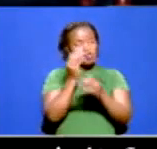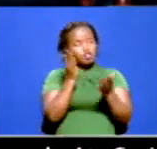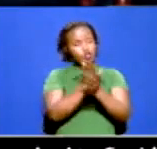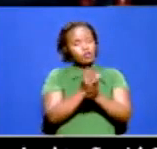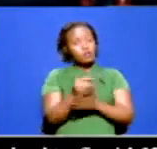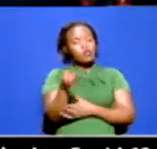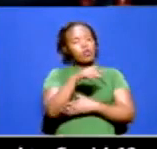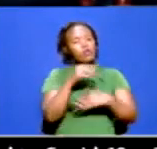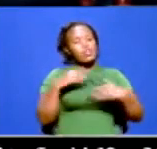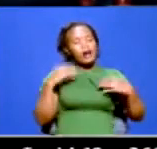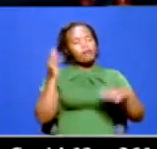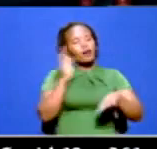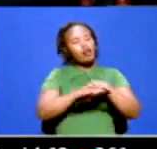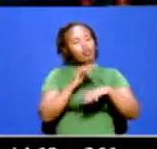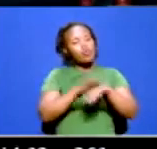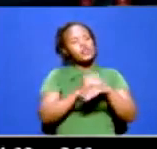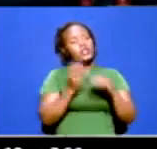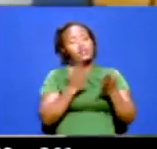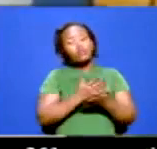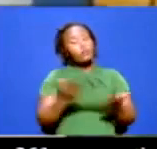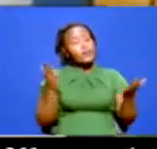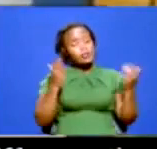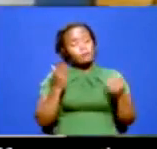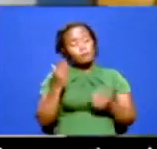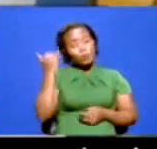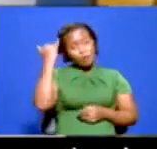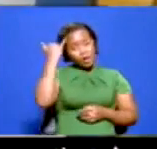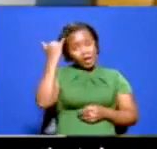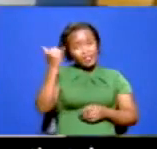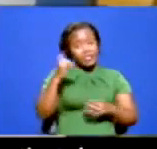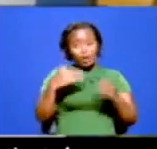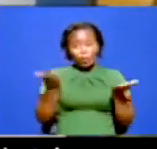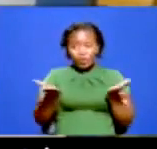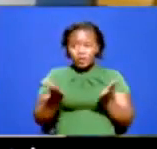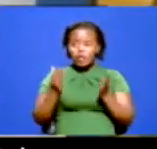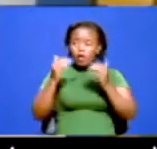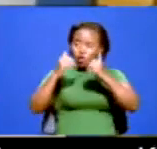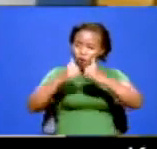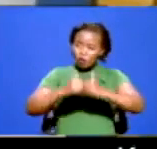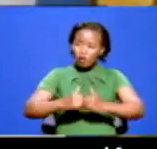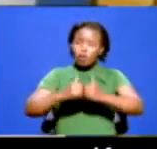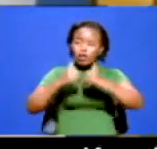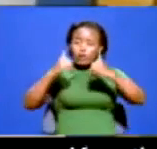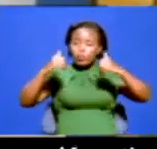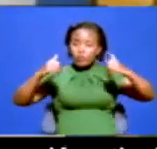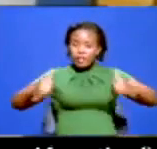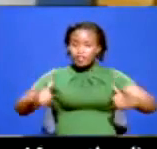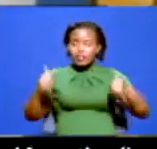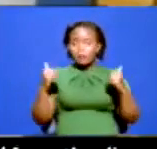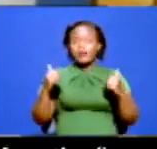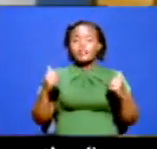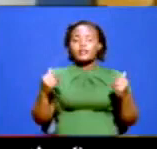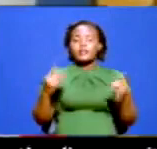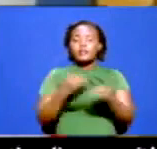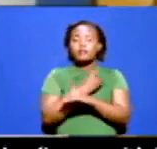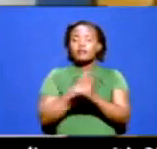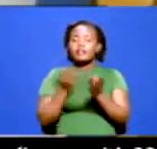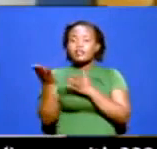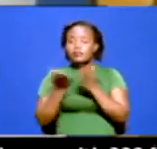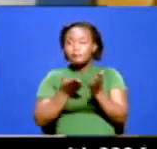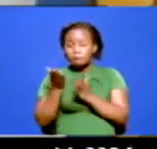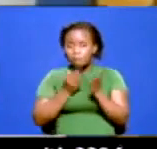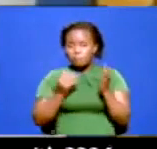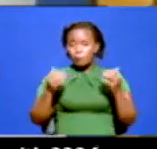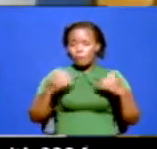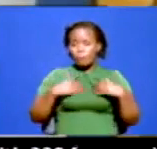equipment, because the idea here is to separate what we call combat operations, you know, combat engineers. We